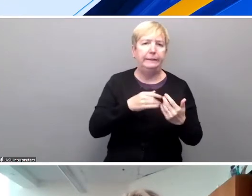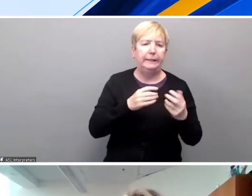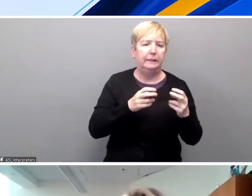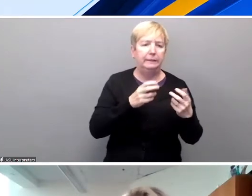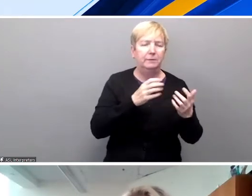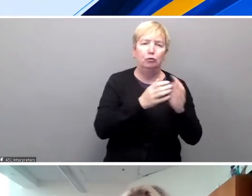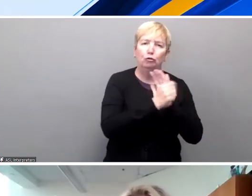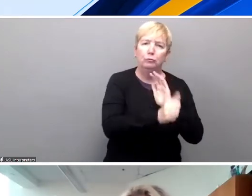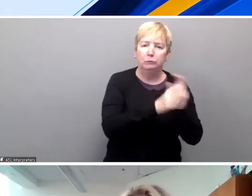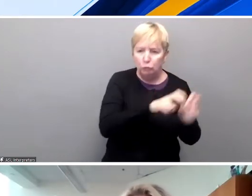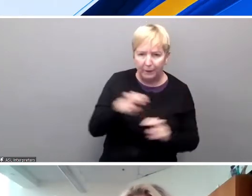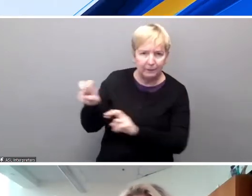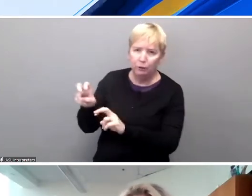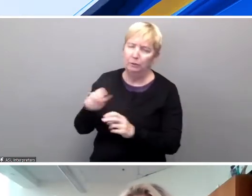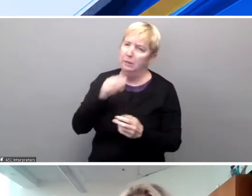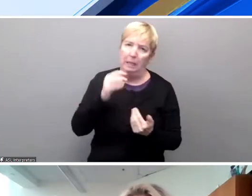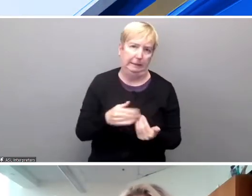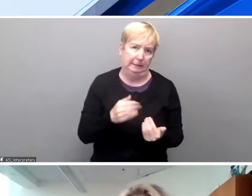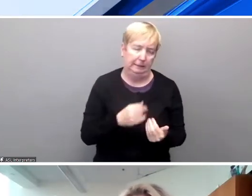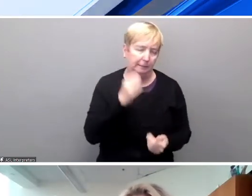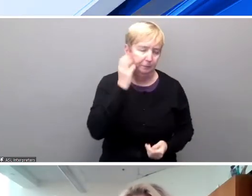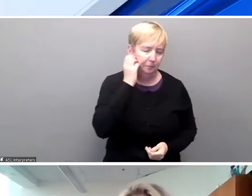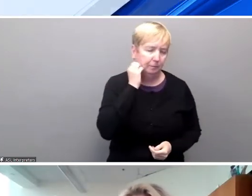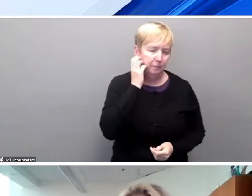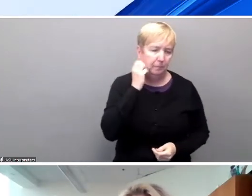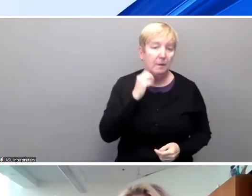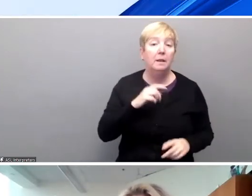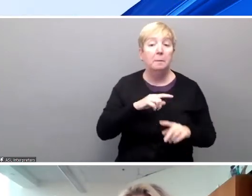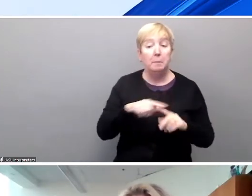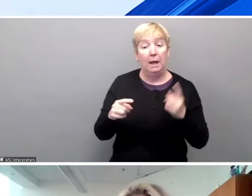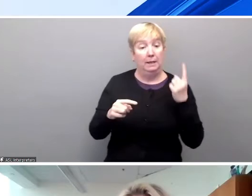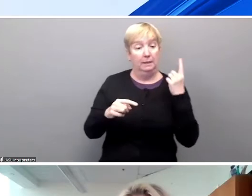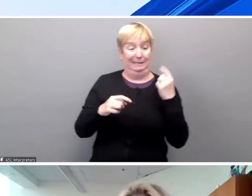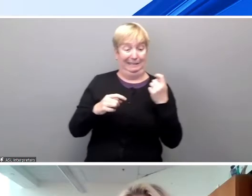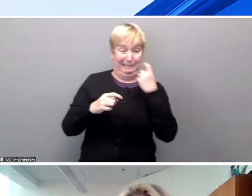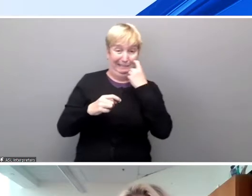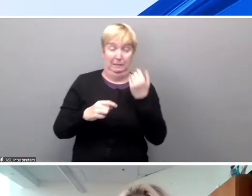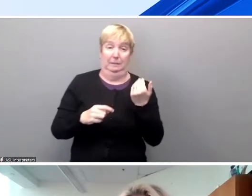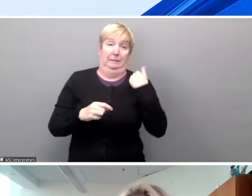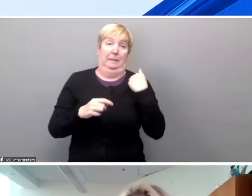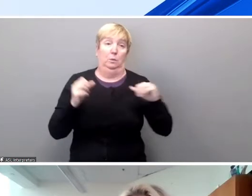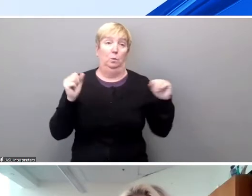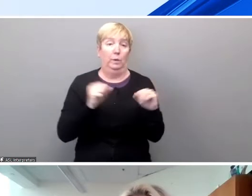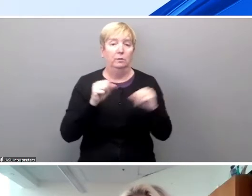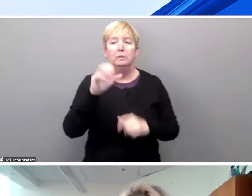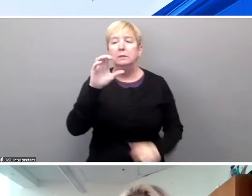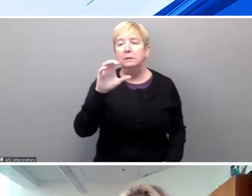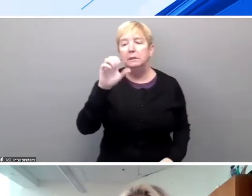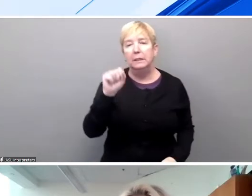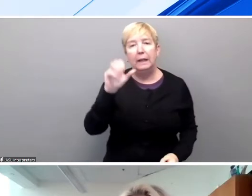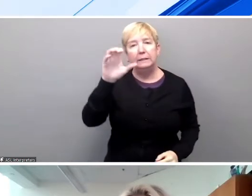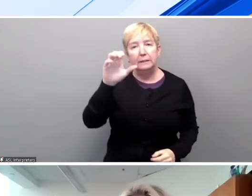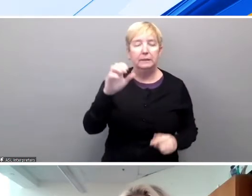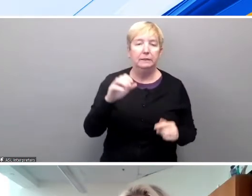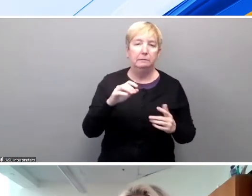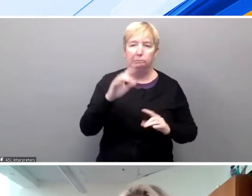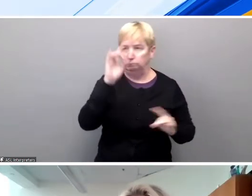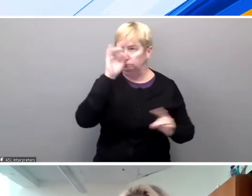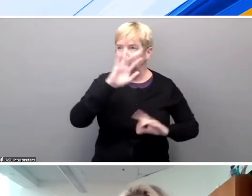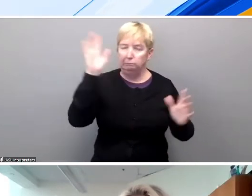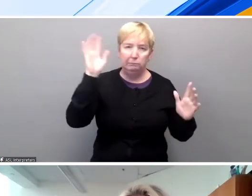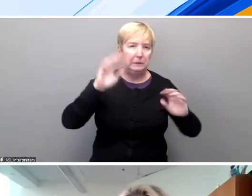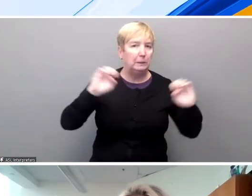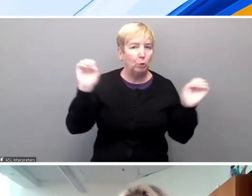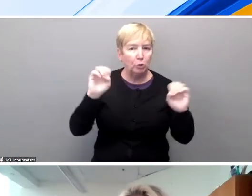did crisis standards of care, we did not unilaterally close down all elective procedures. And